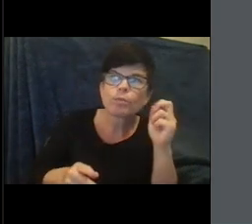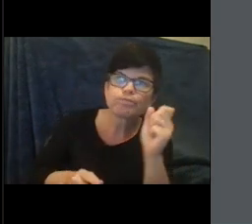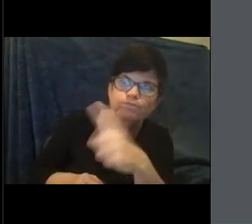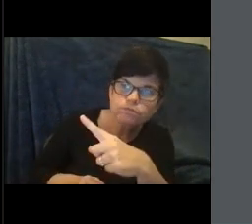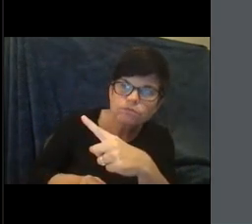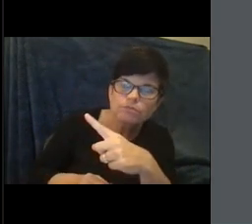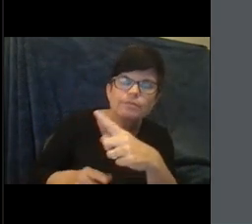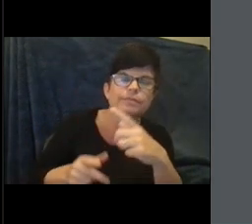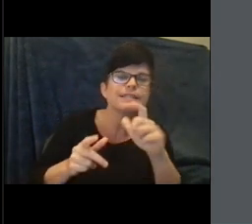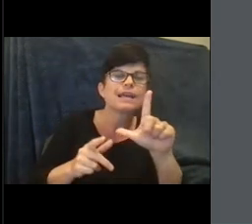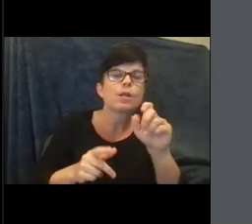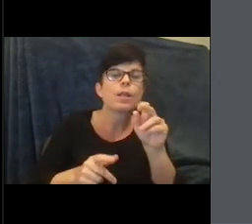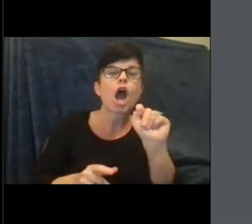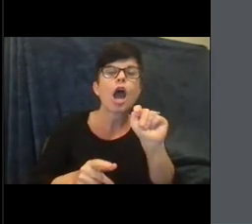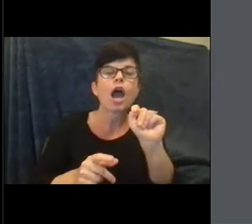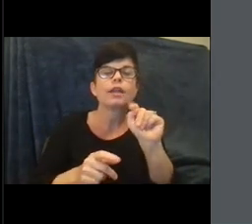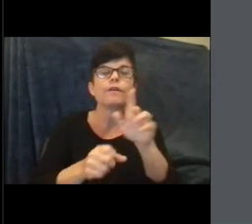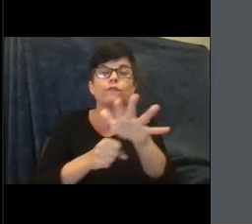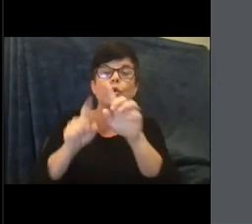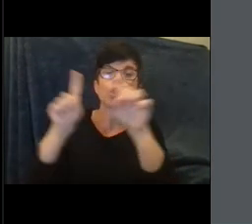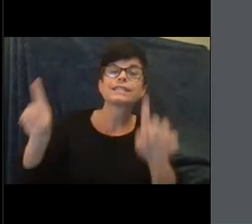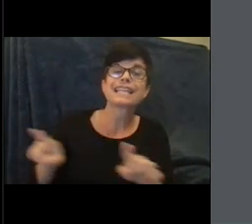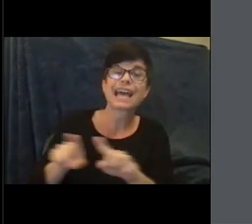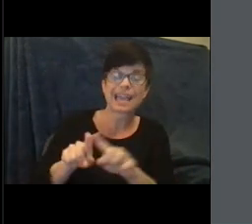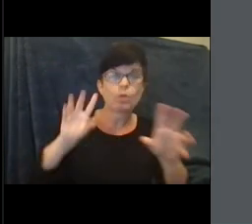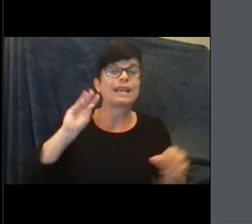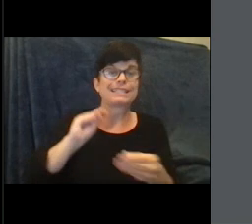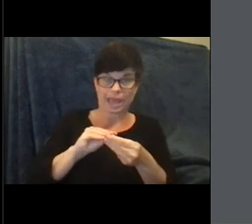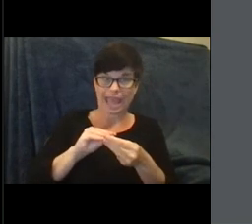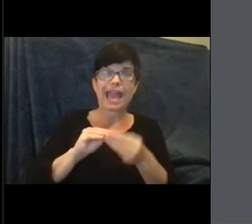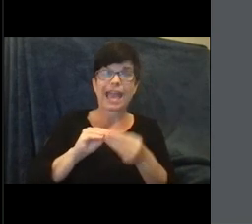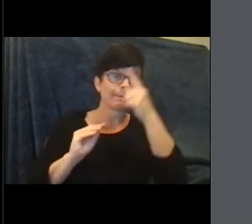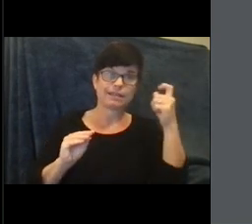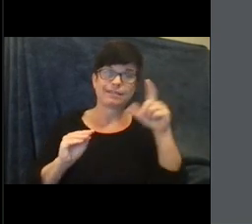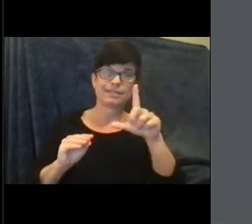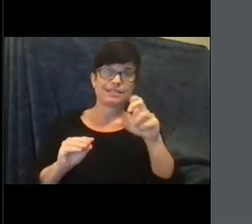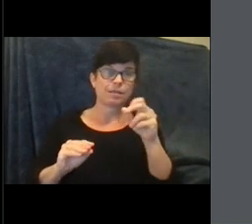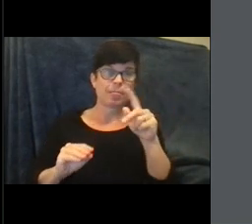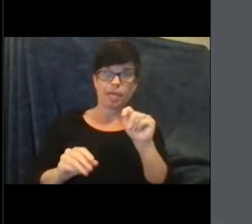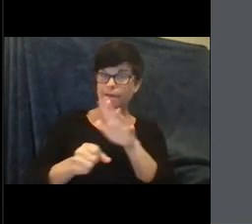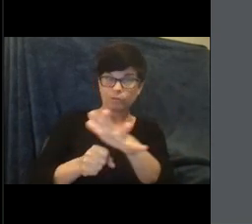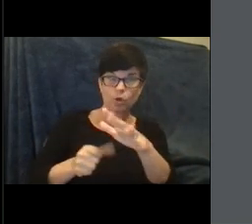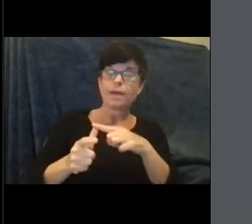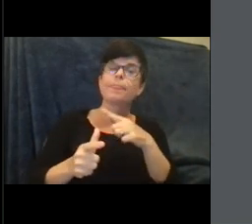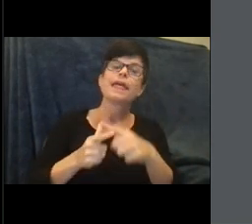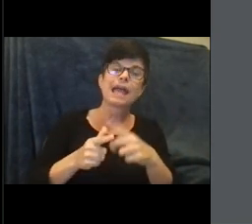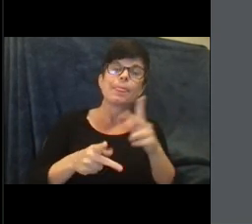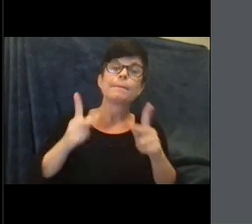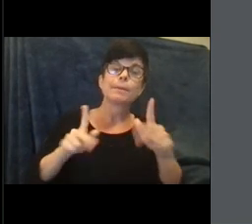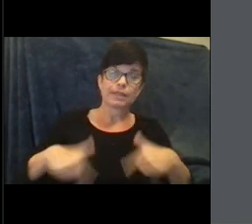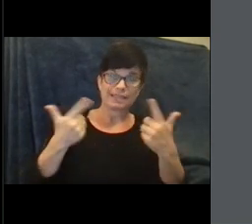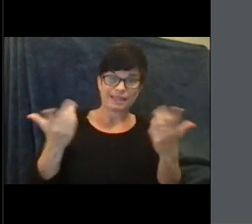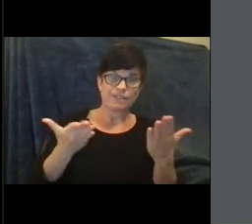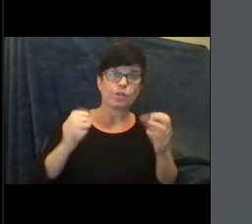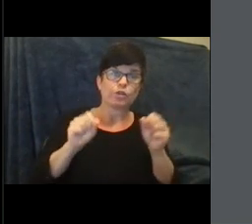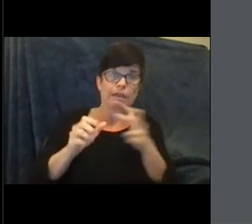full signs. We had to add signs outside when the lot's full. That way our residents can still get in through the parking